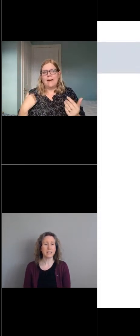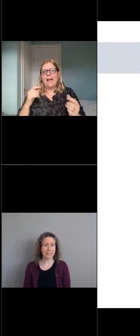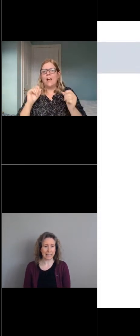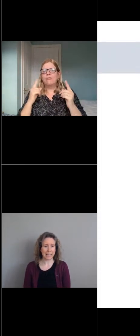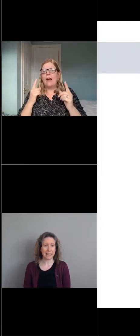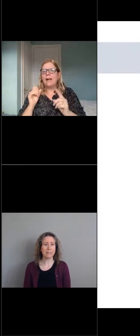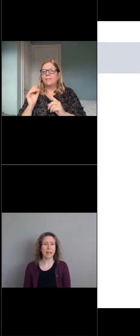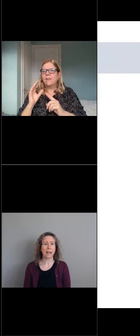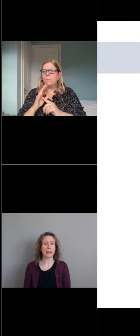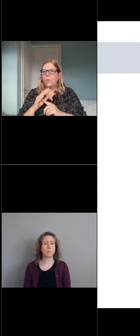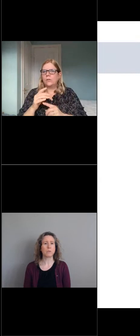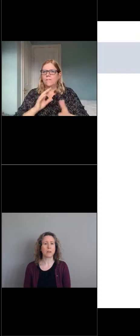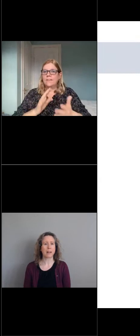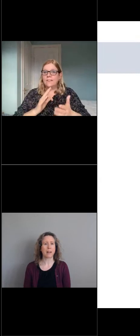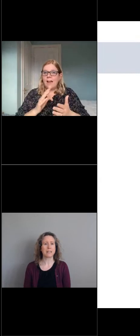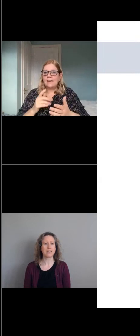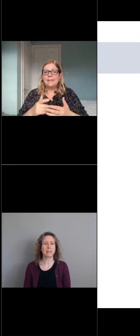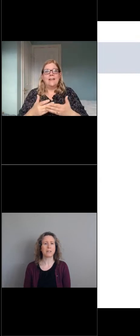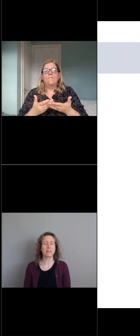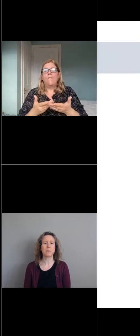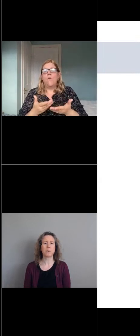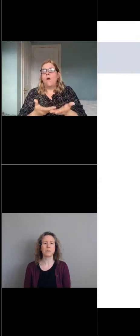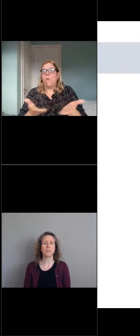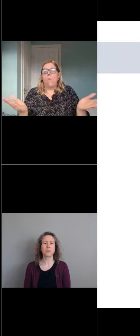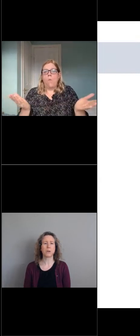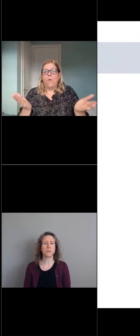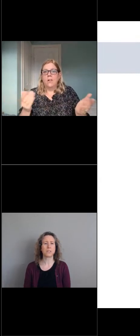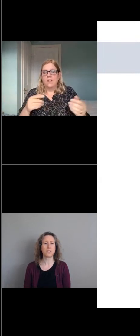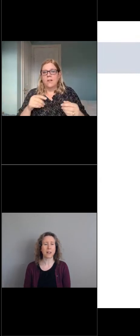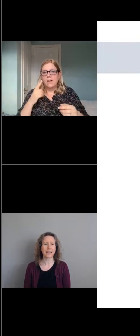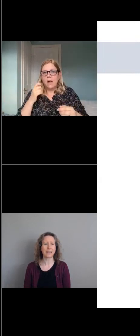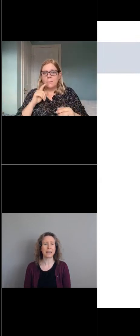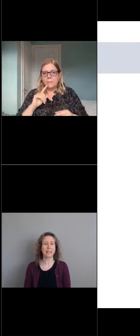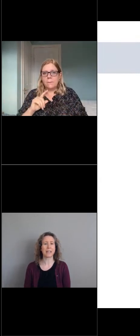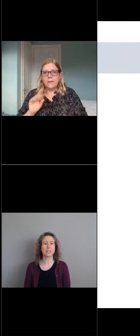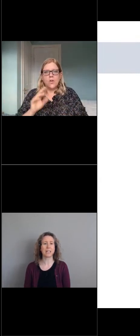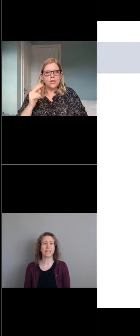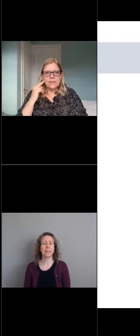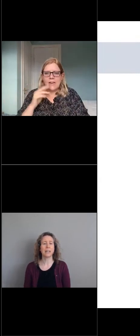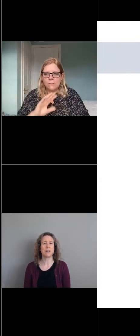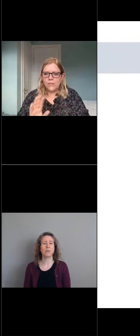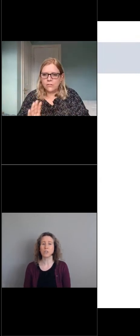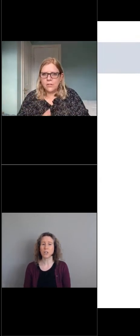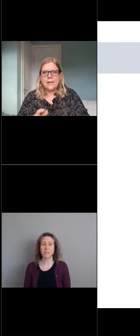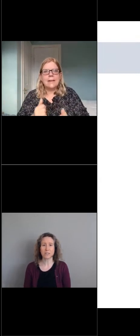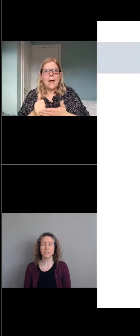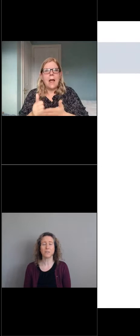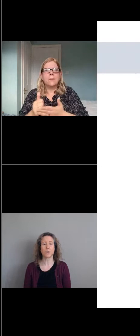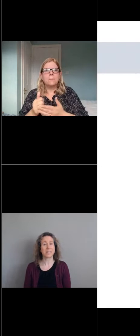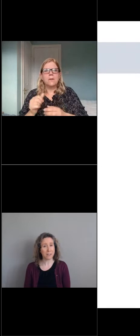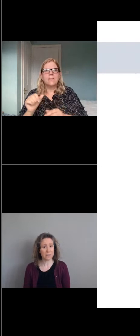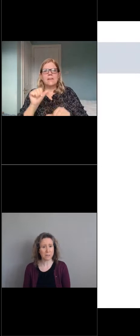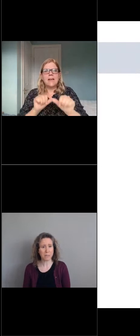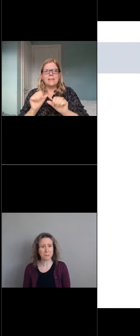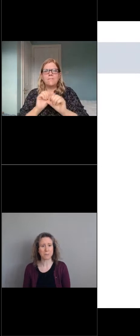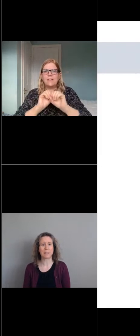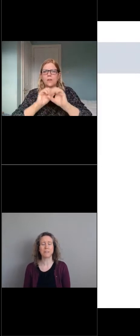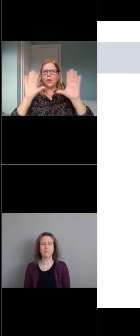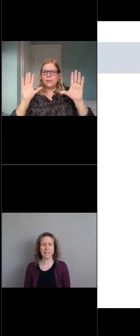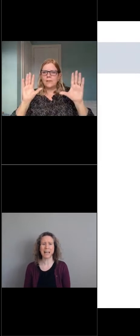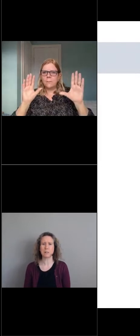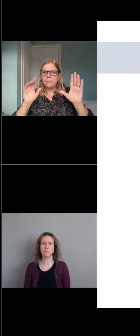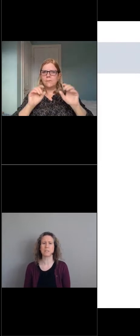Just recently, we realized the importance of the signing is actually not just for deaf young